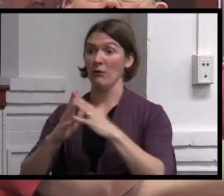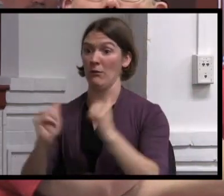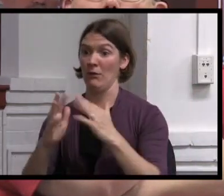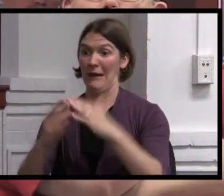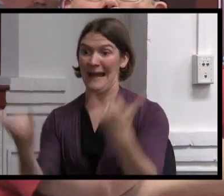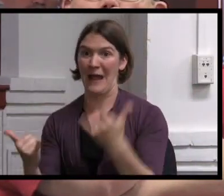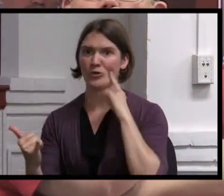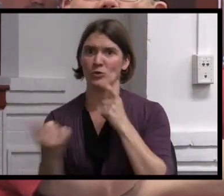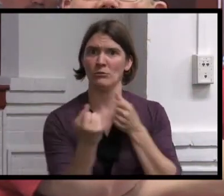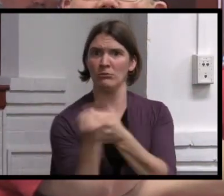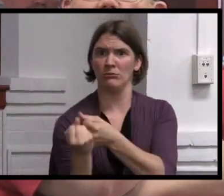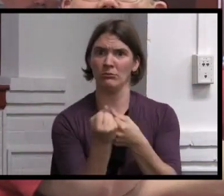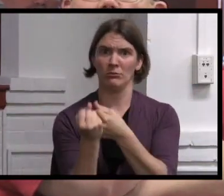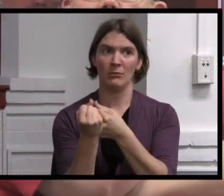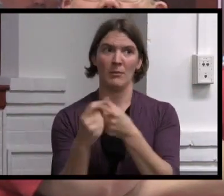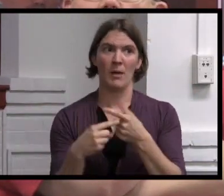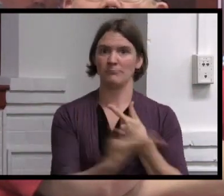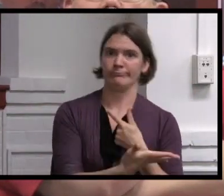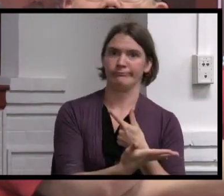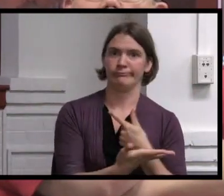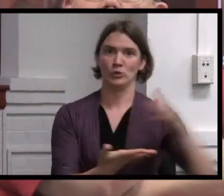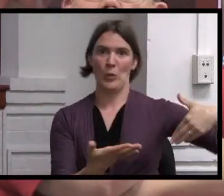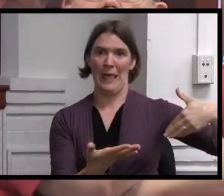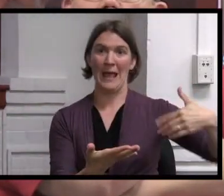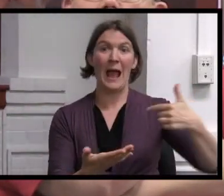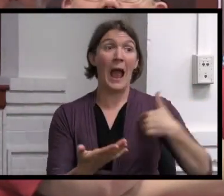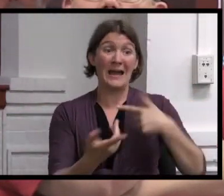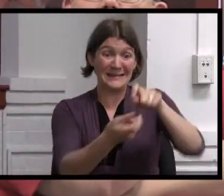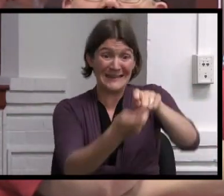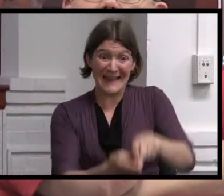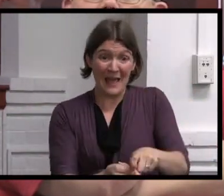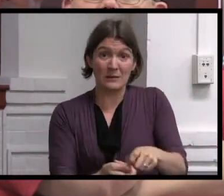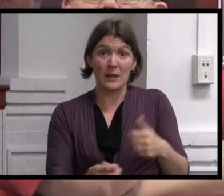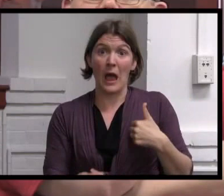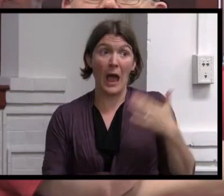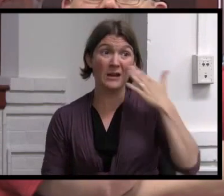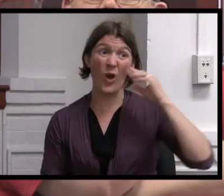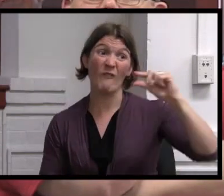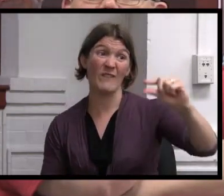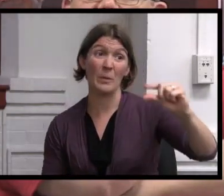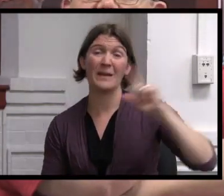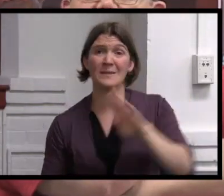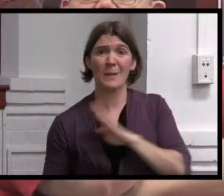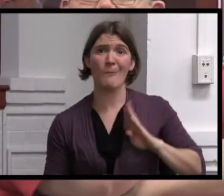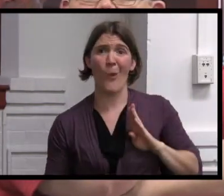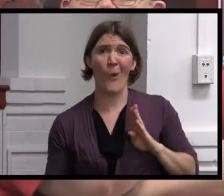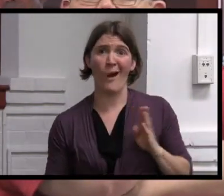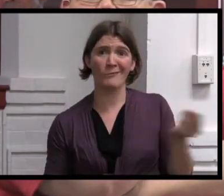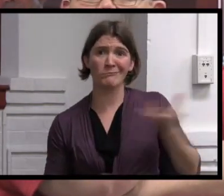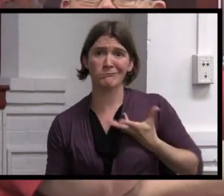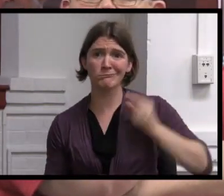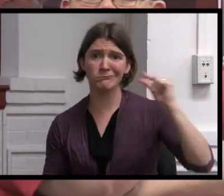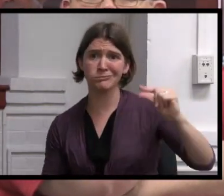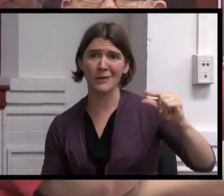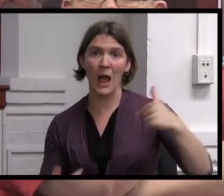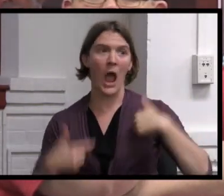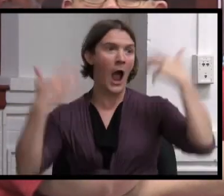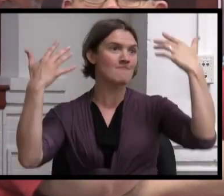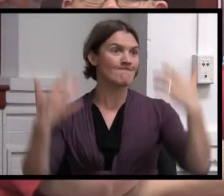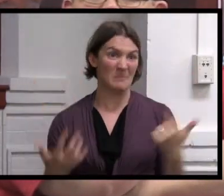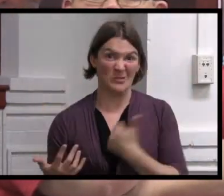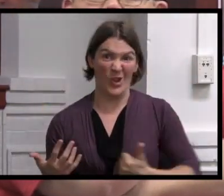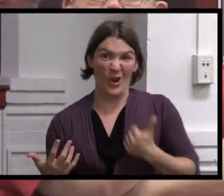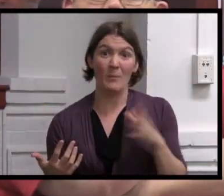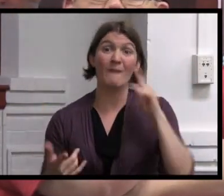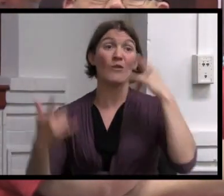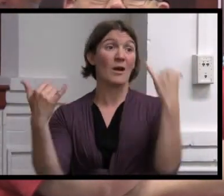So I'm afraid I can't give you an address to write to. I wish I could. But